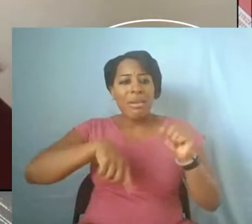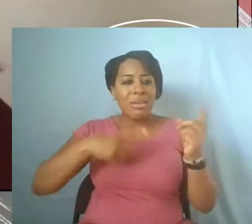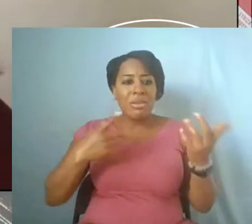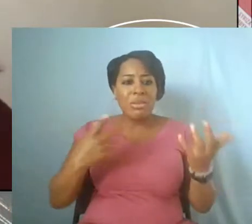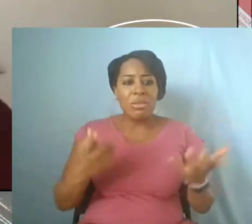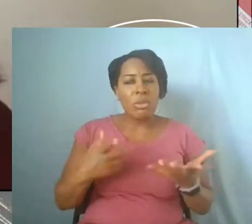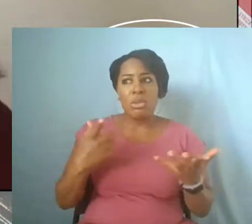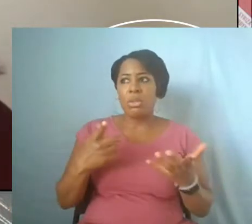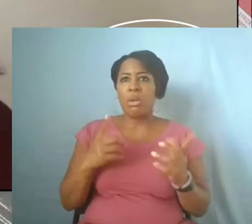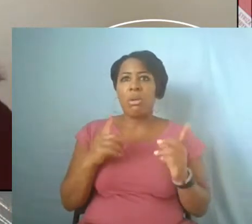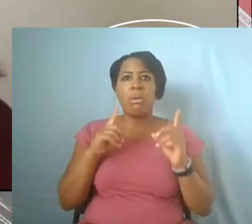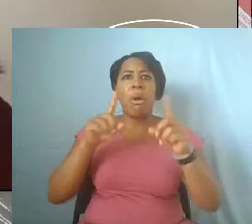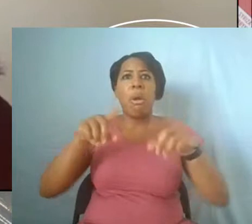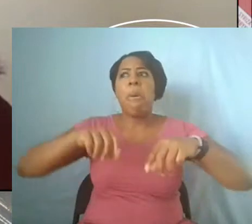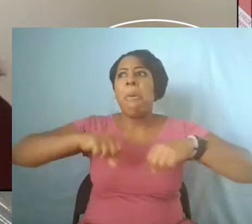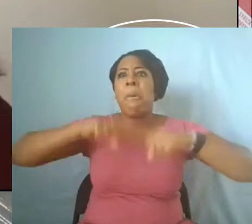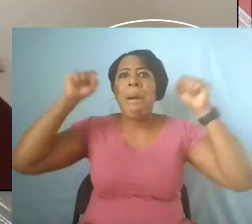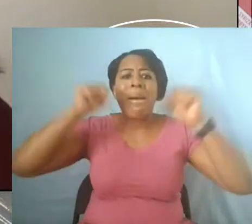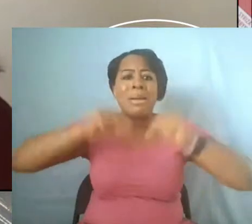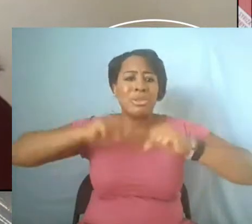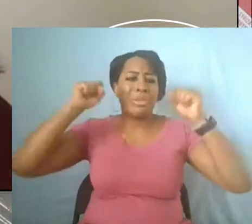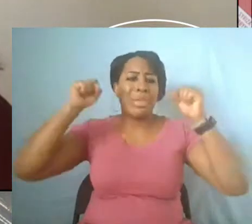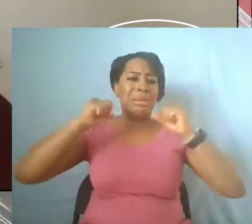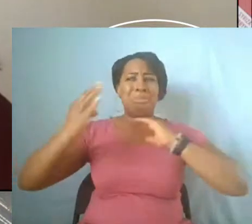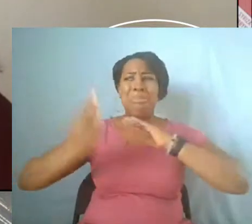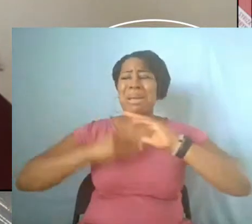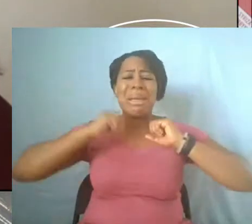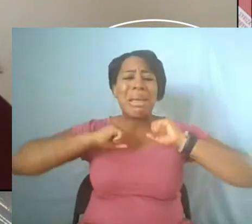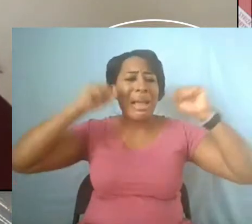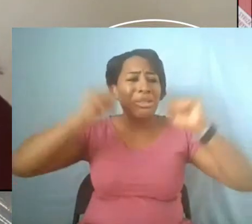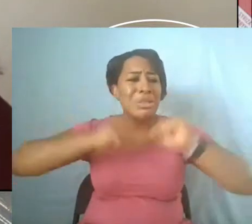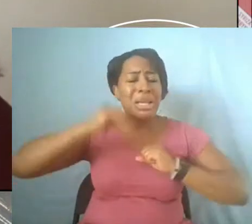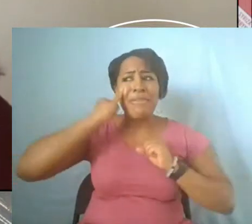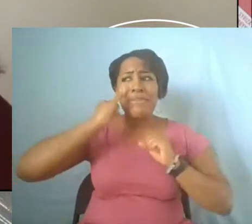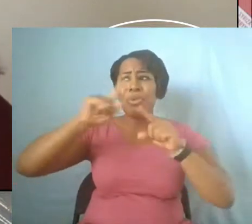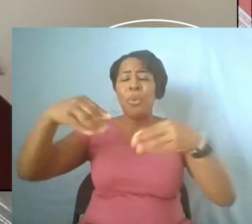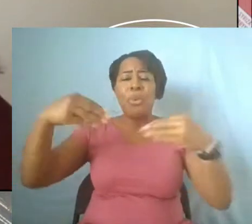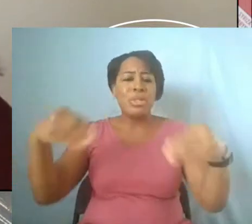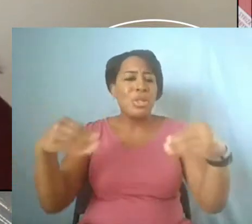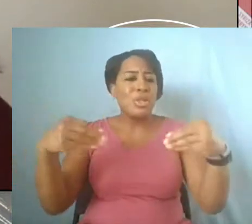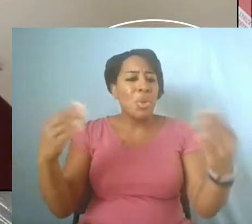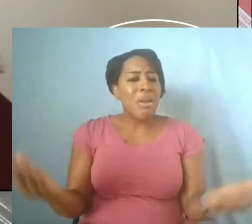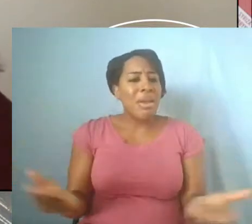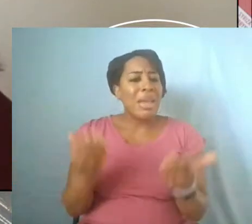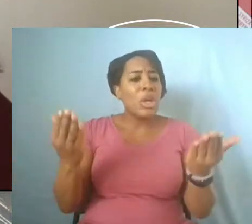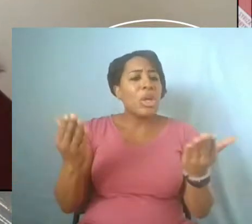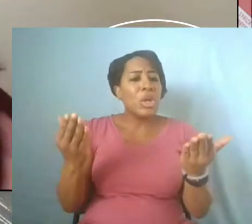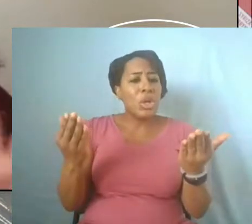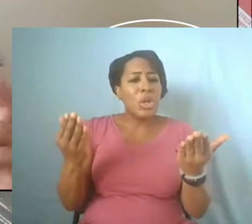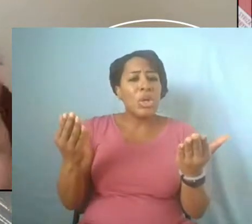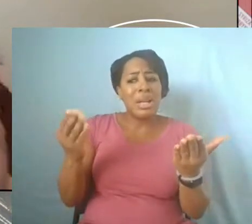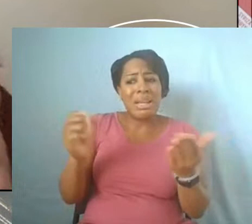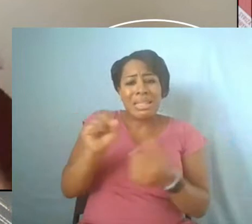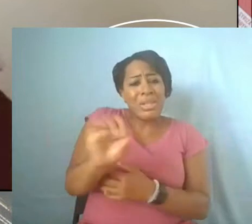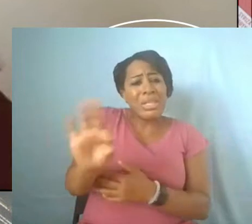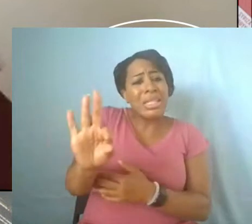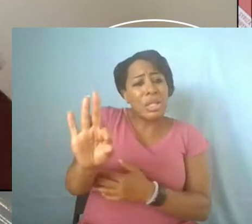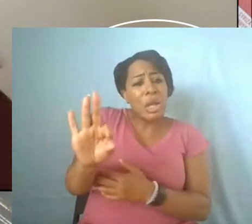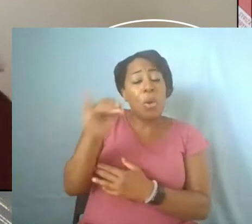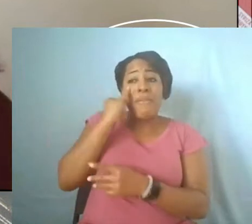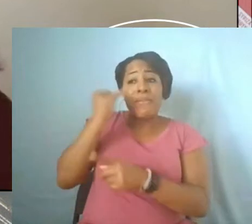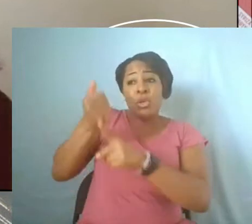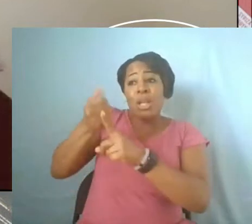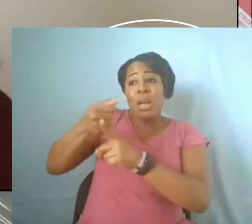basic exercise, whatever. If you were going to the store here in San Francisco and you were a parolee, your